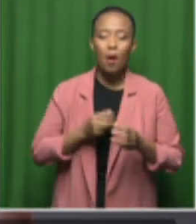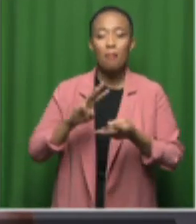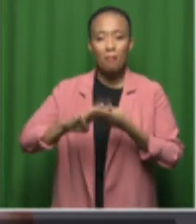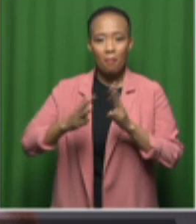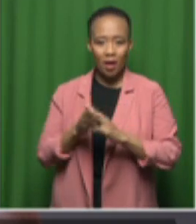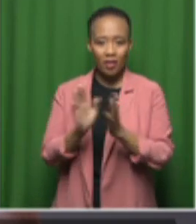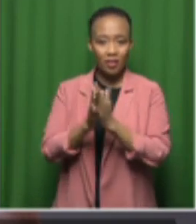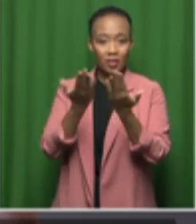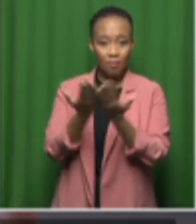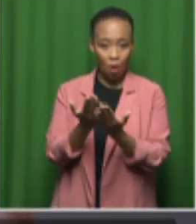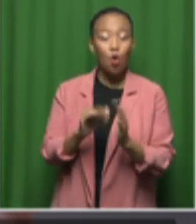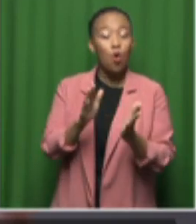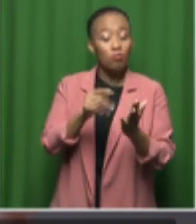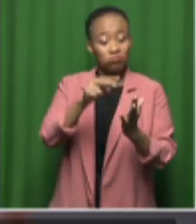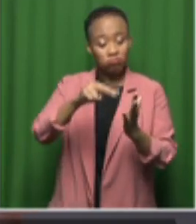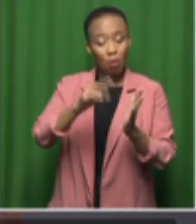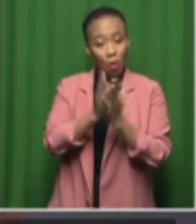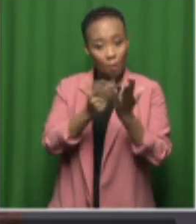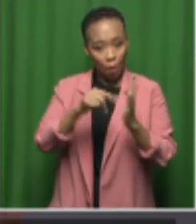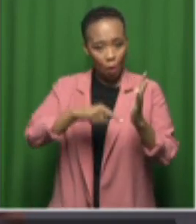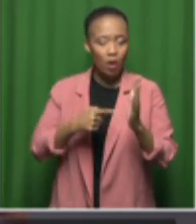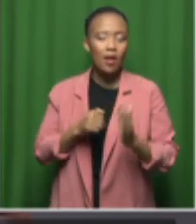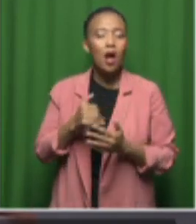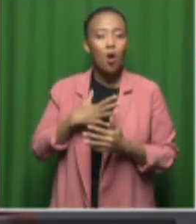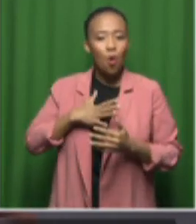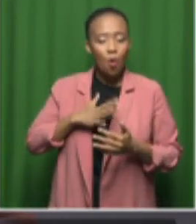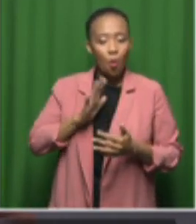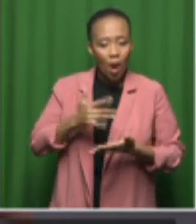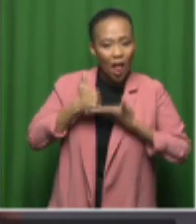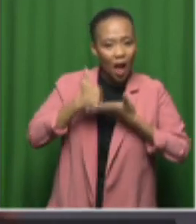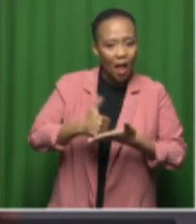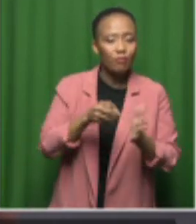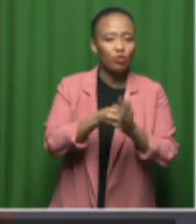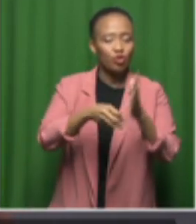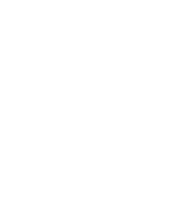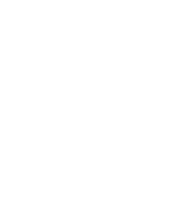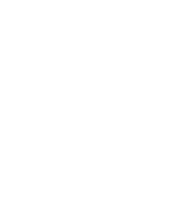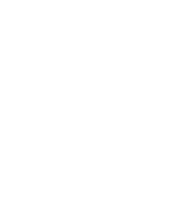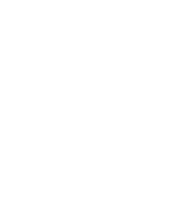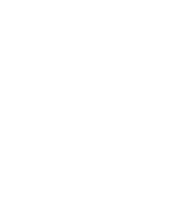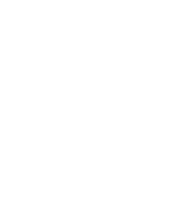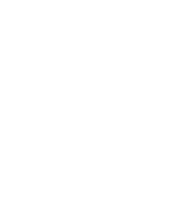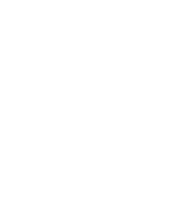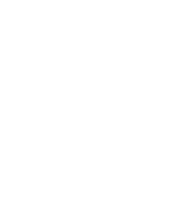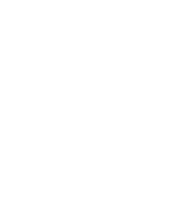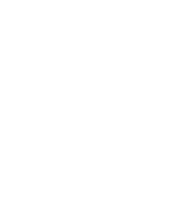talking to us about a book which seeks to assist students who are having difficulties understanding the subject.